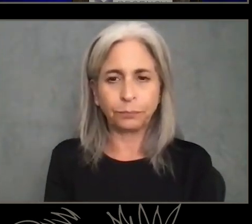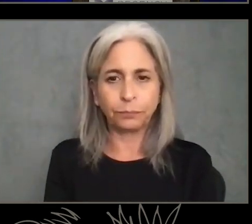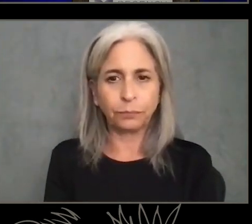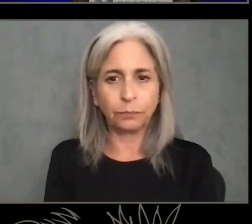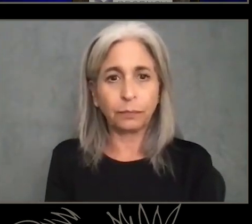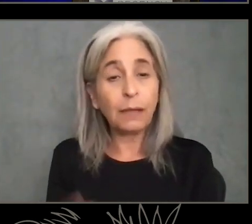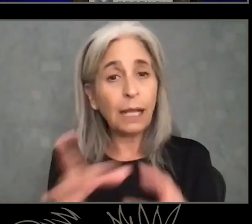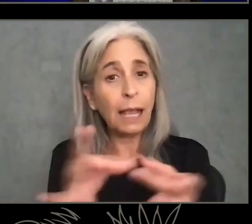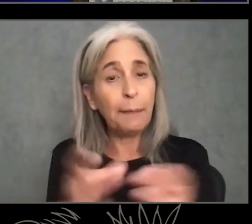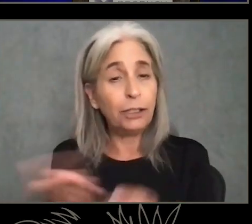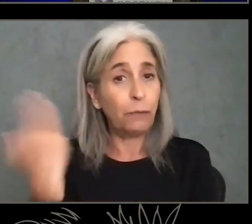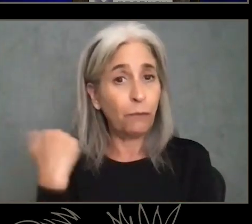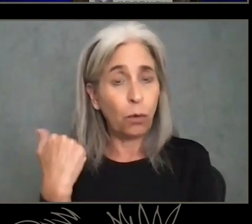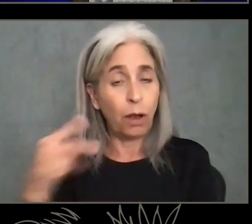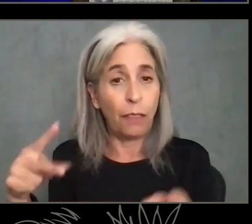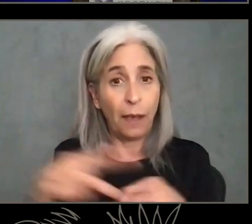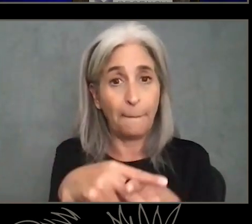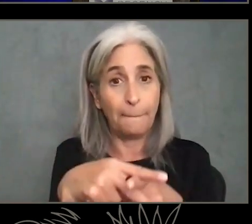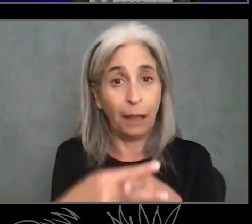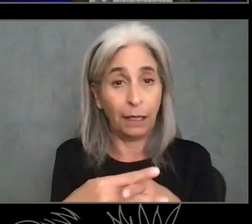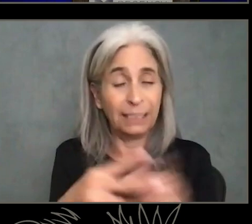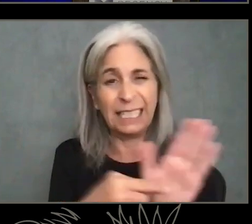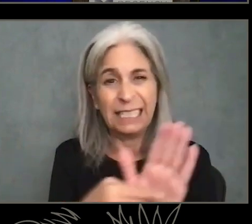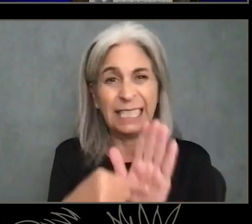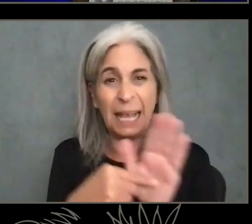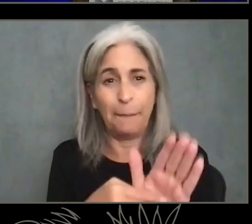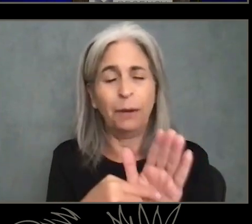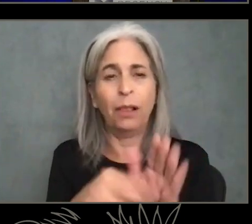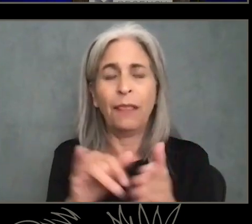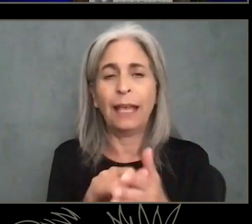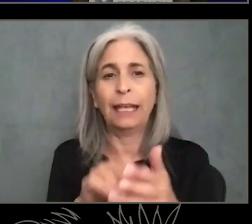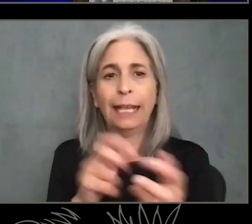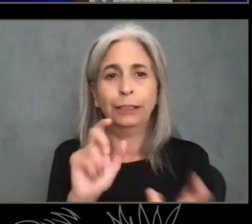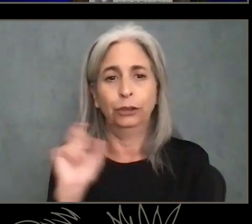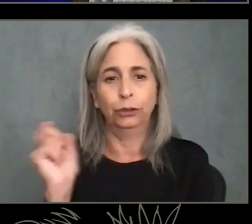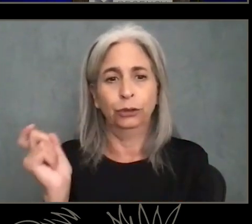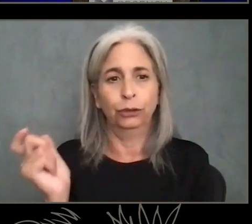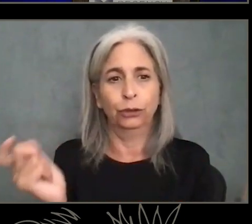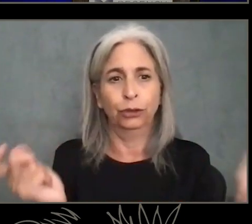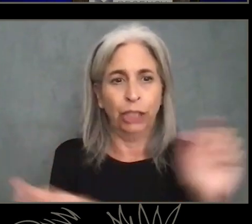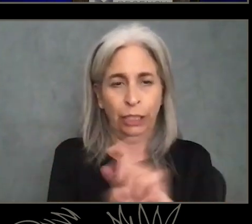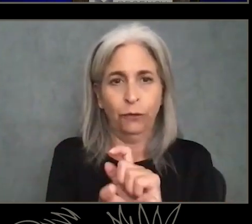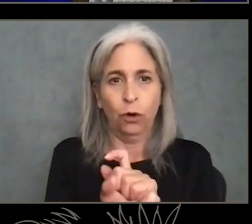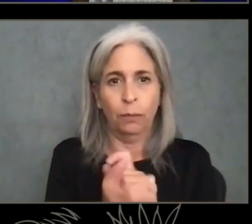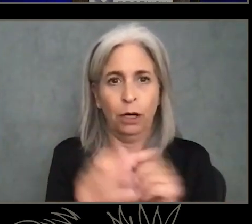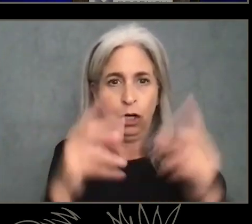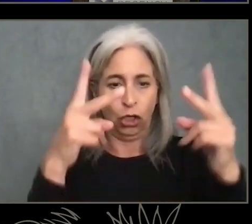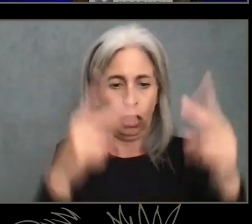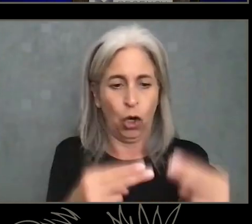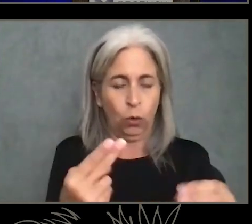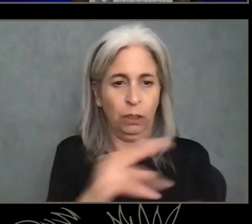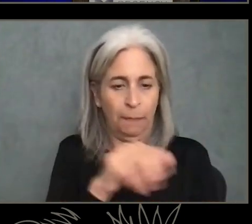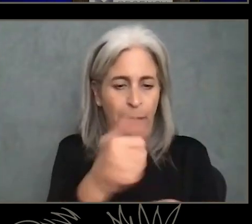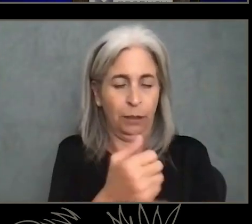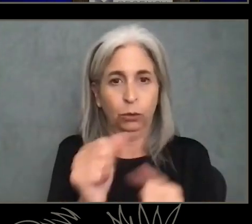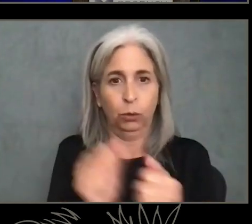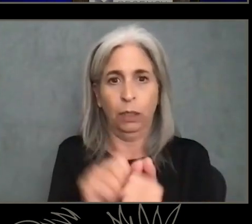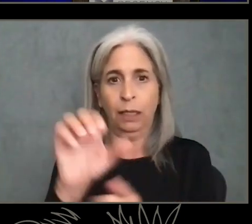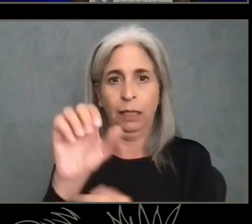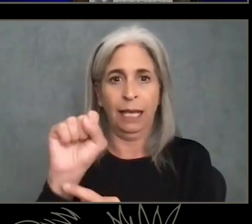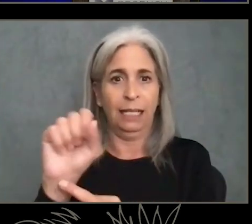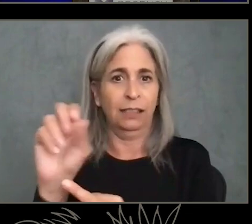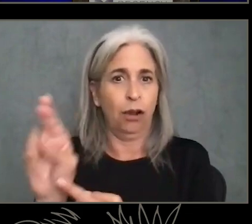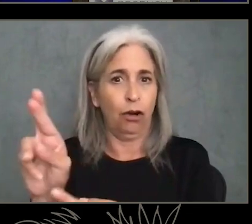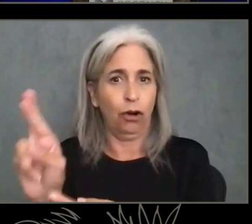And I mentioned before, these plugins, this is an example of a plugin that can transform some code based on SSR. And this is how Vite was